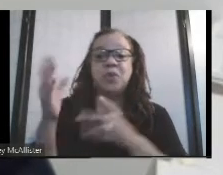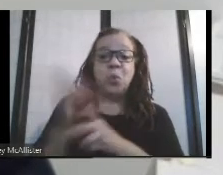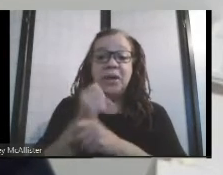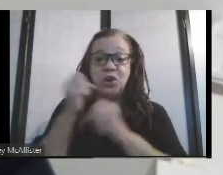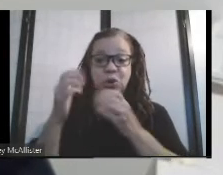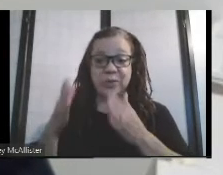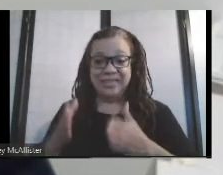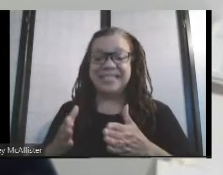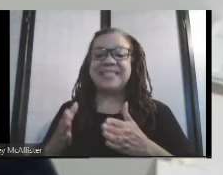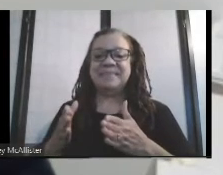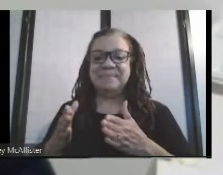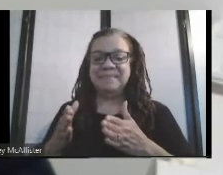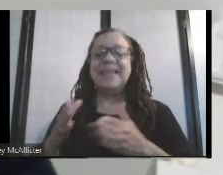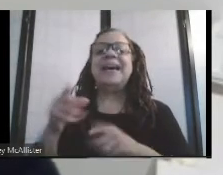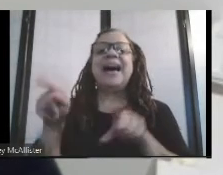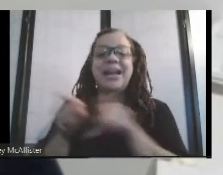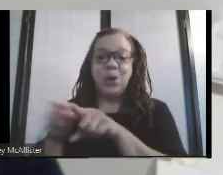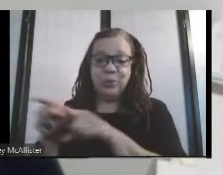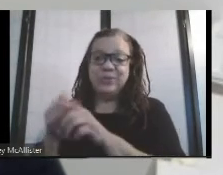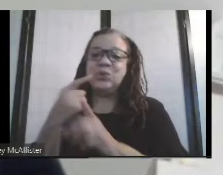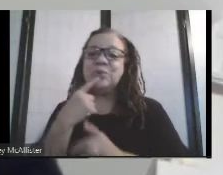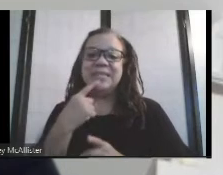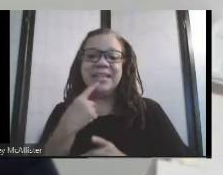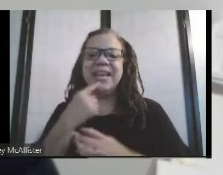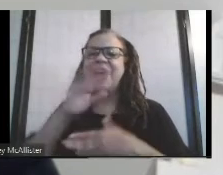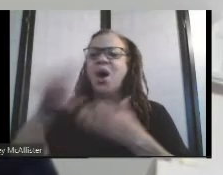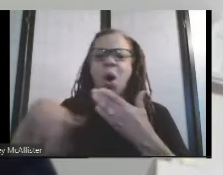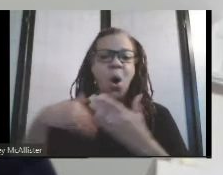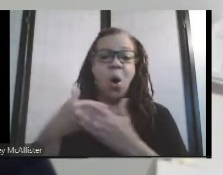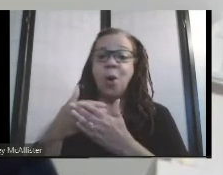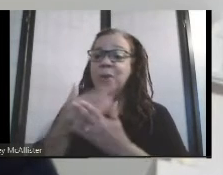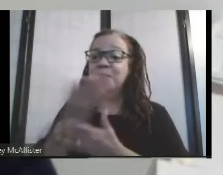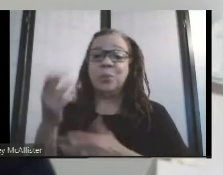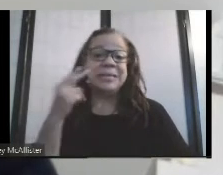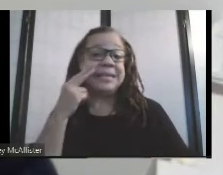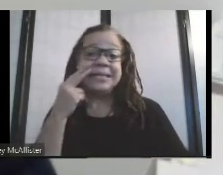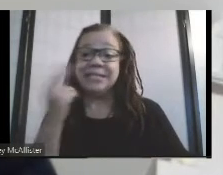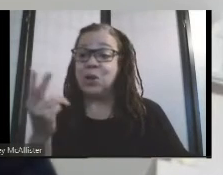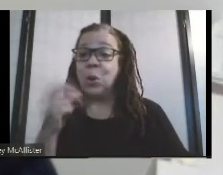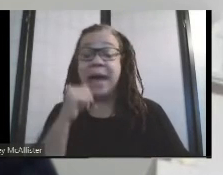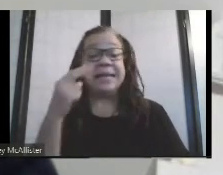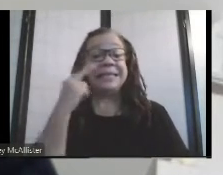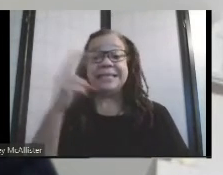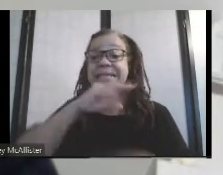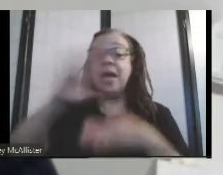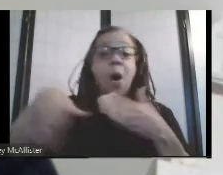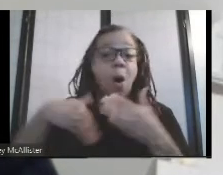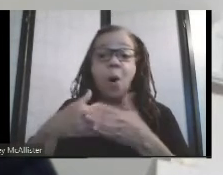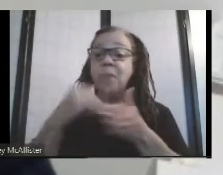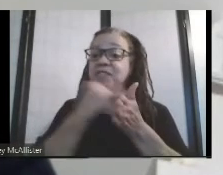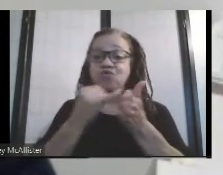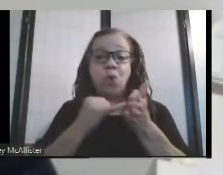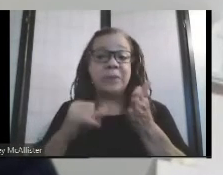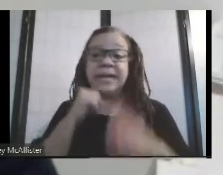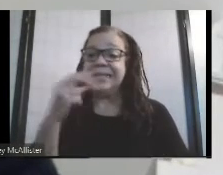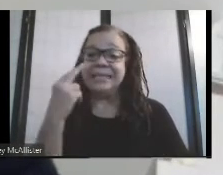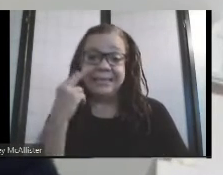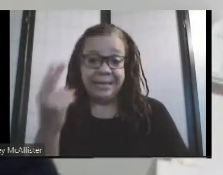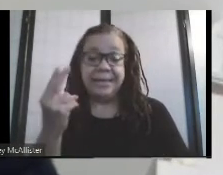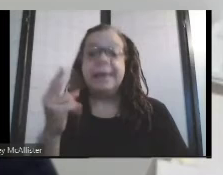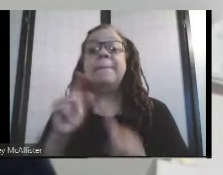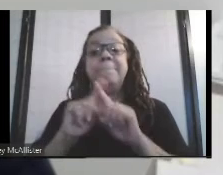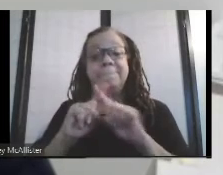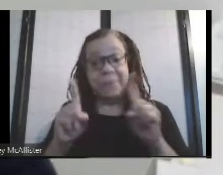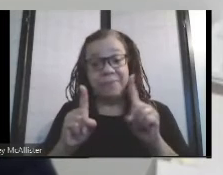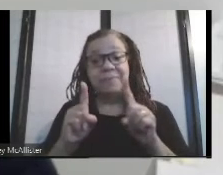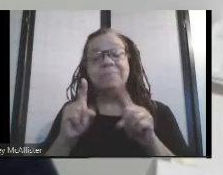the winners. And I mean, I will say that all of the ones I looked at, and I did not look at every single one, but all the